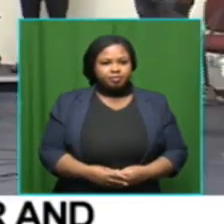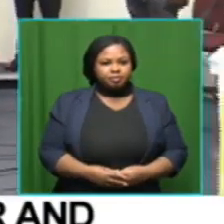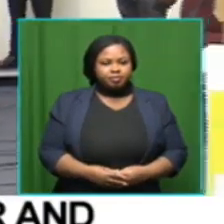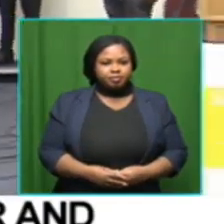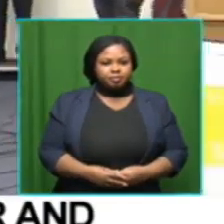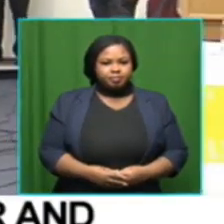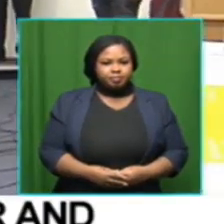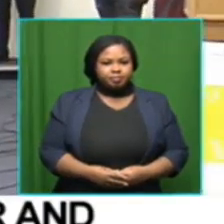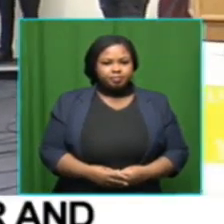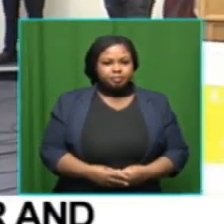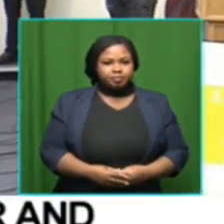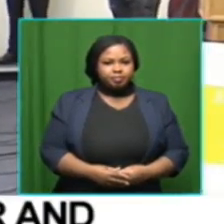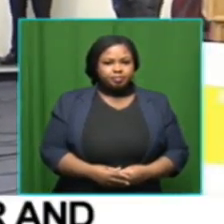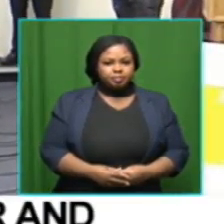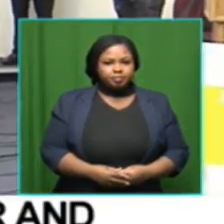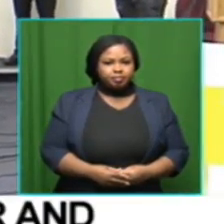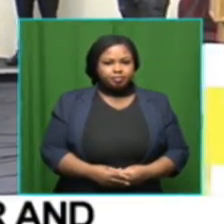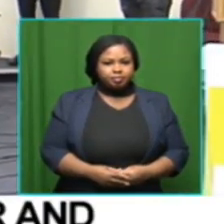apologies.